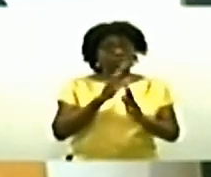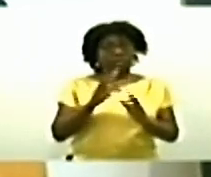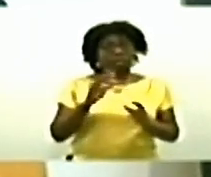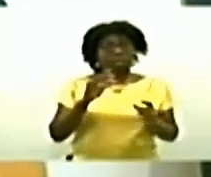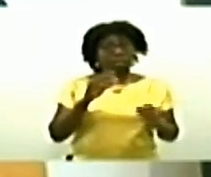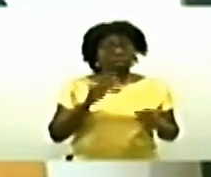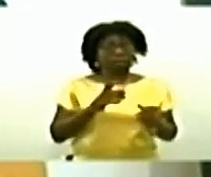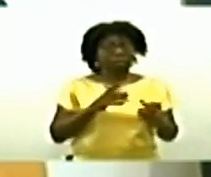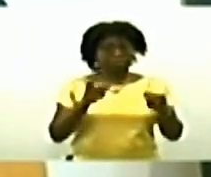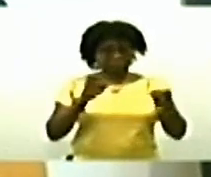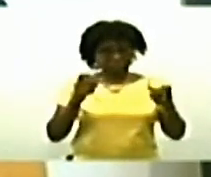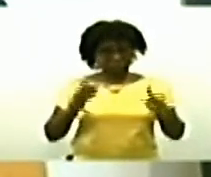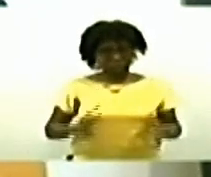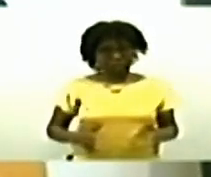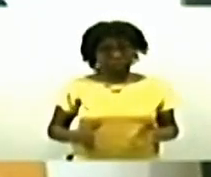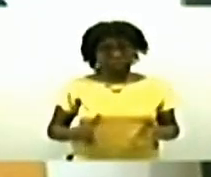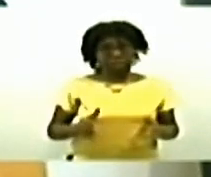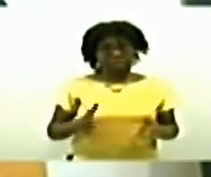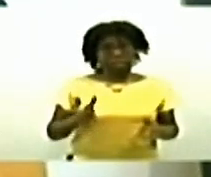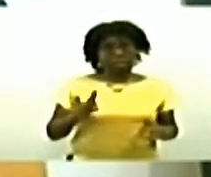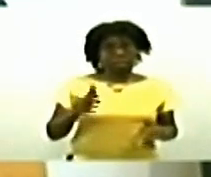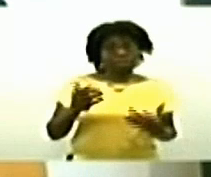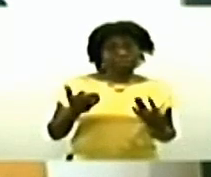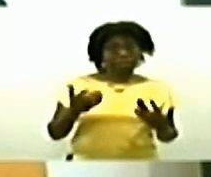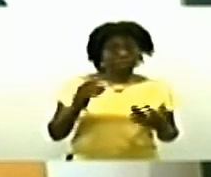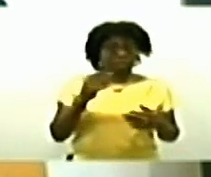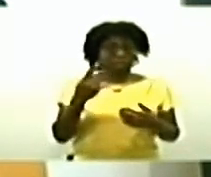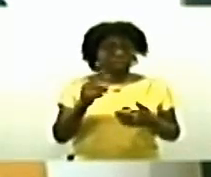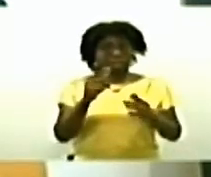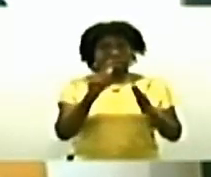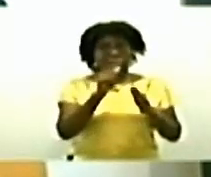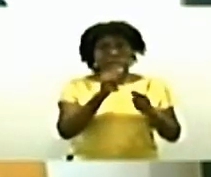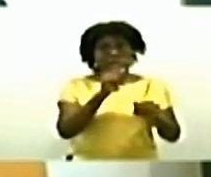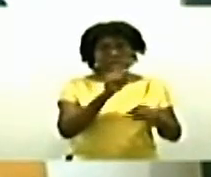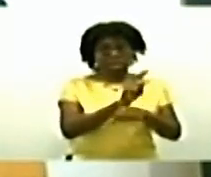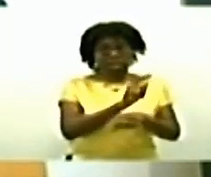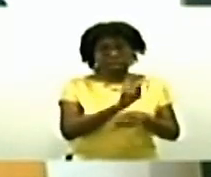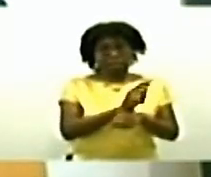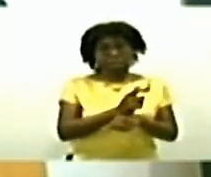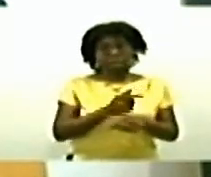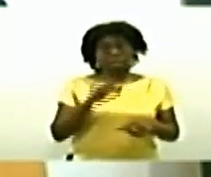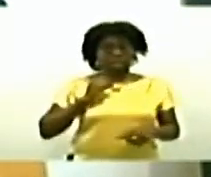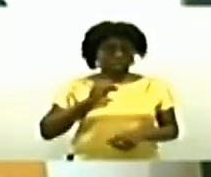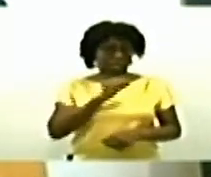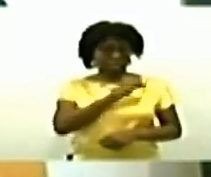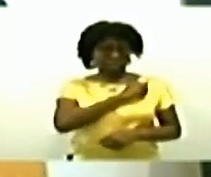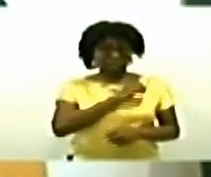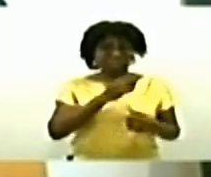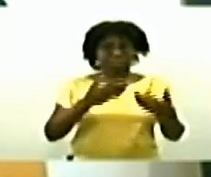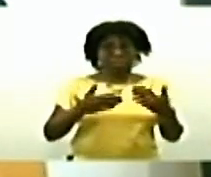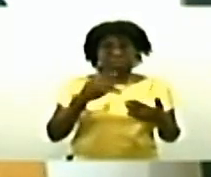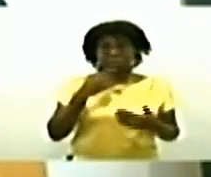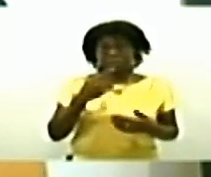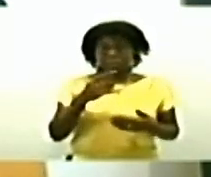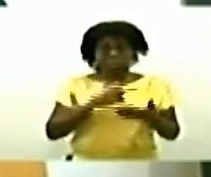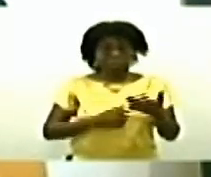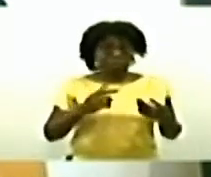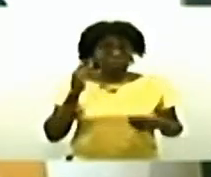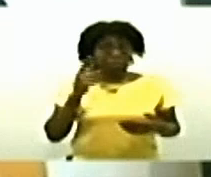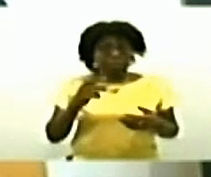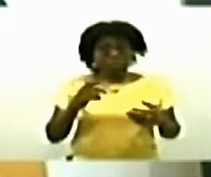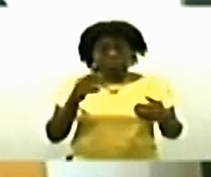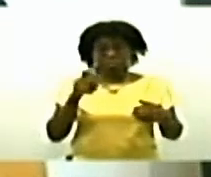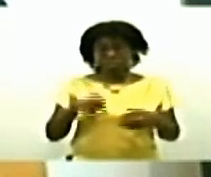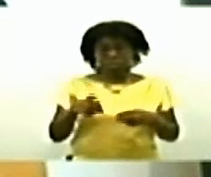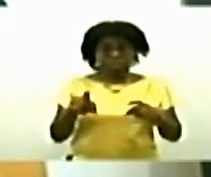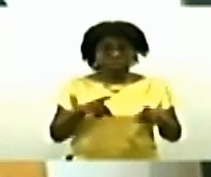interesting. The Labour Senator would have alluded to that. You know, what would they be required to search lights, that sort of thing